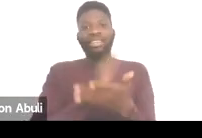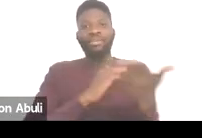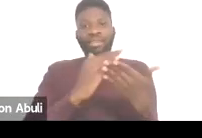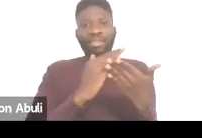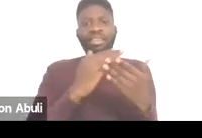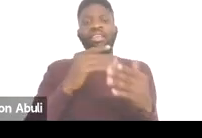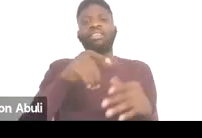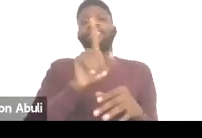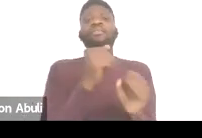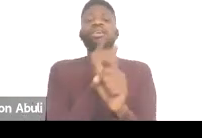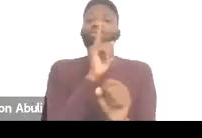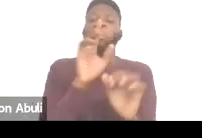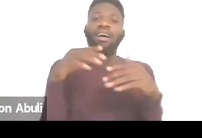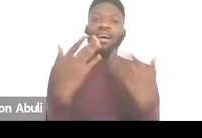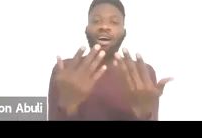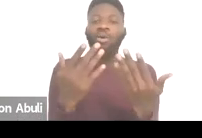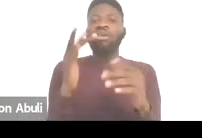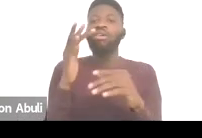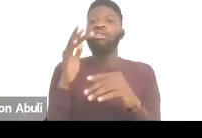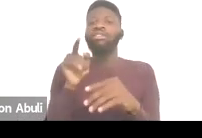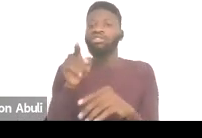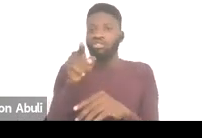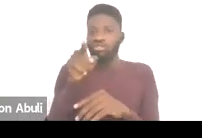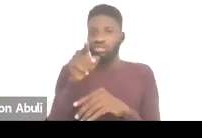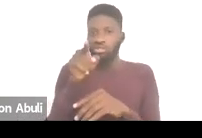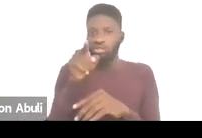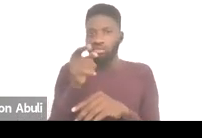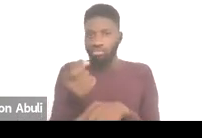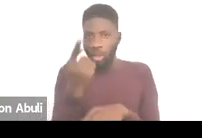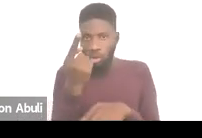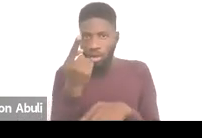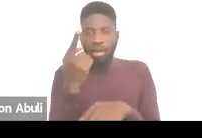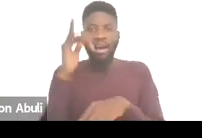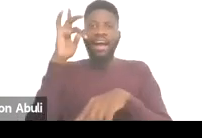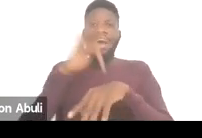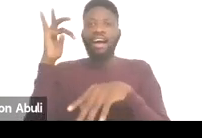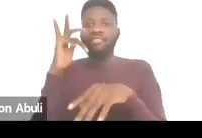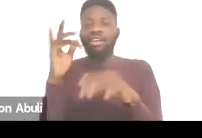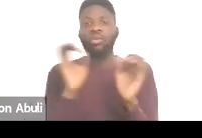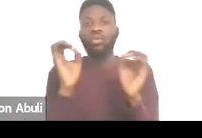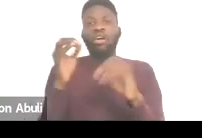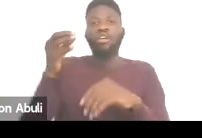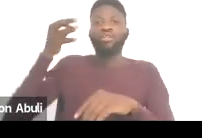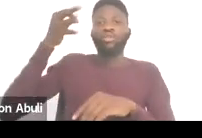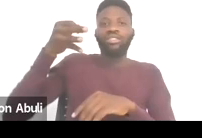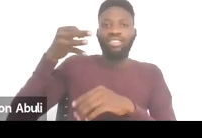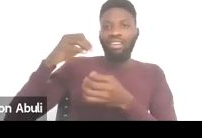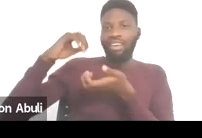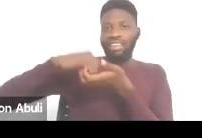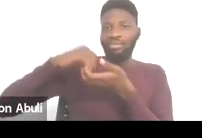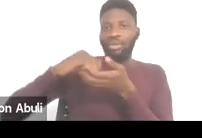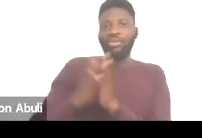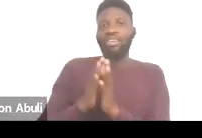ensure that this does not affect the future engagements with your colleague?